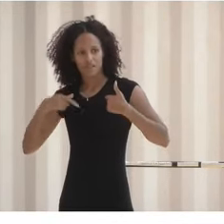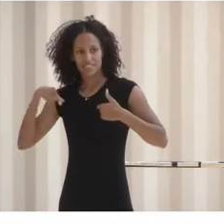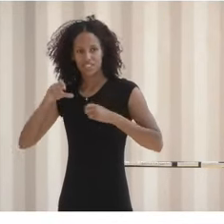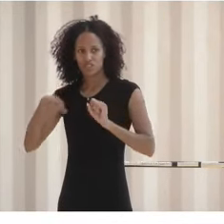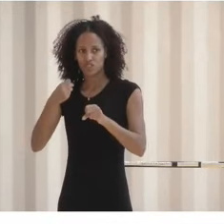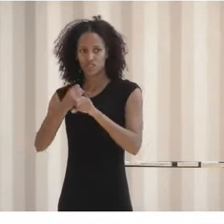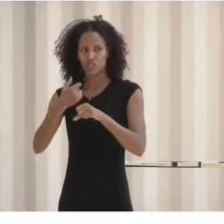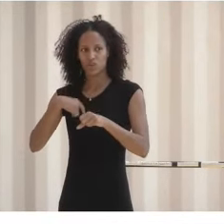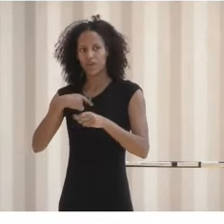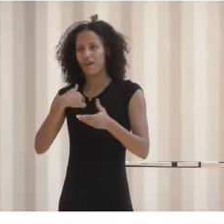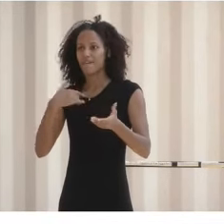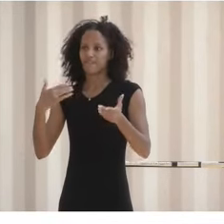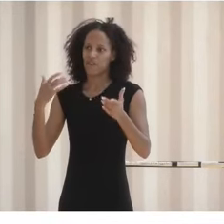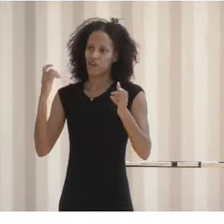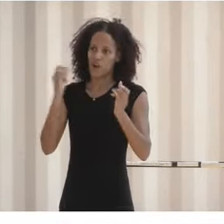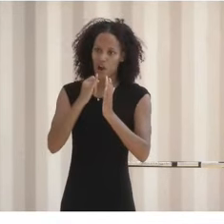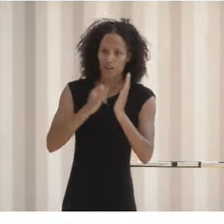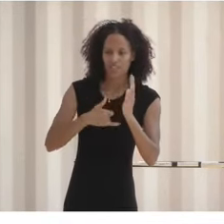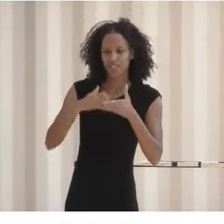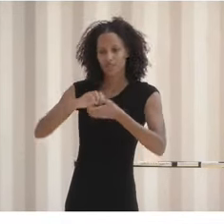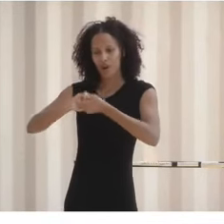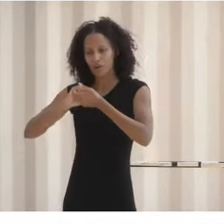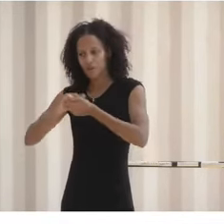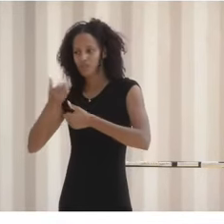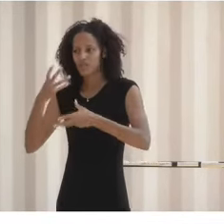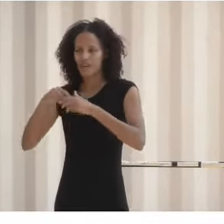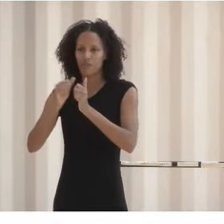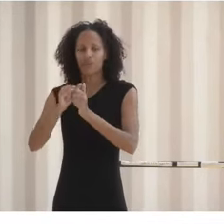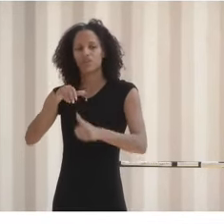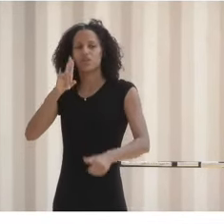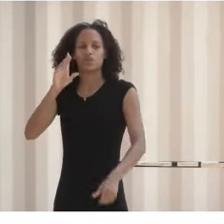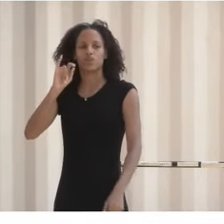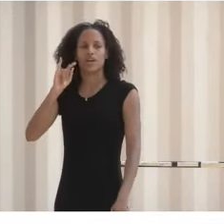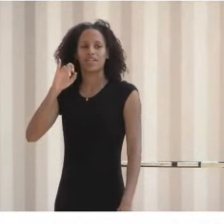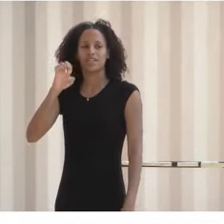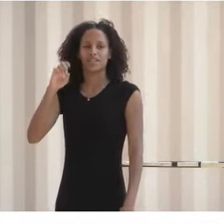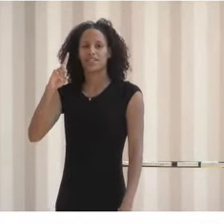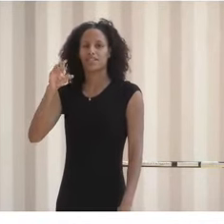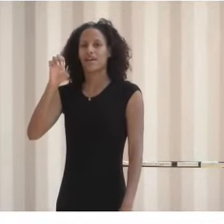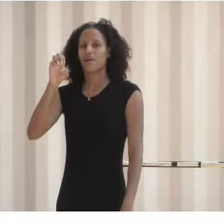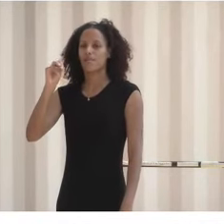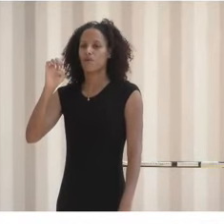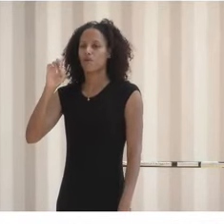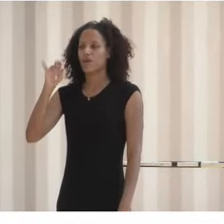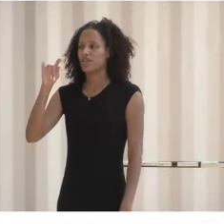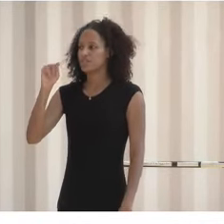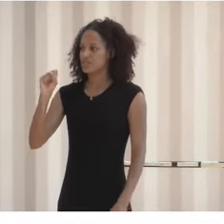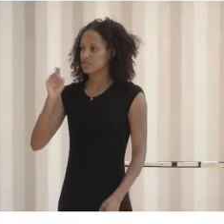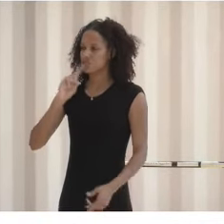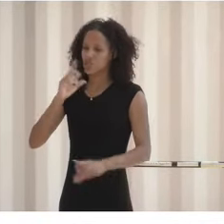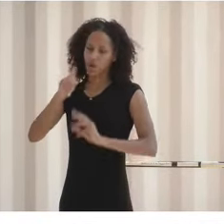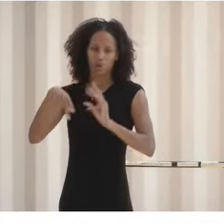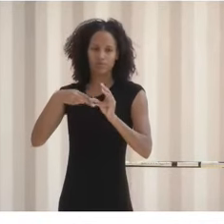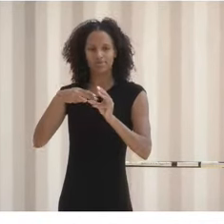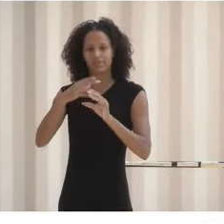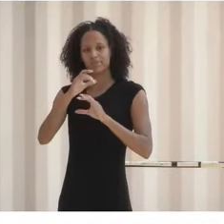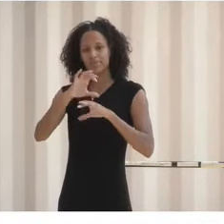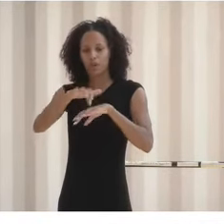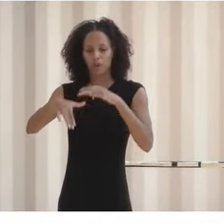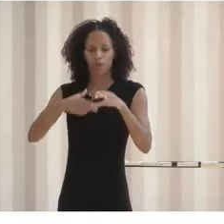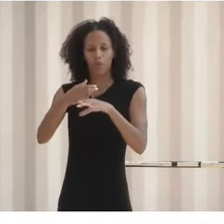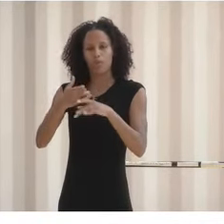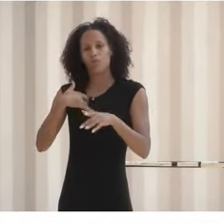we feature artists and partners from the United Arab Emirates and Earth Optimism, a global conservation movement.